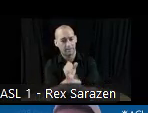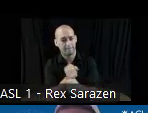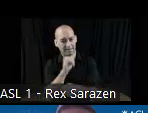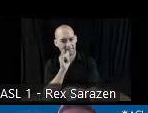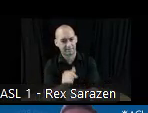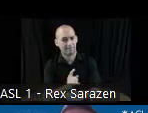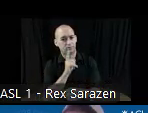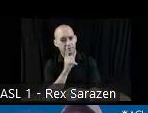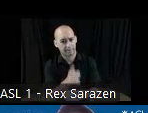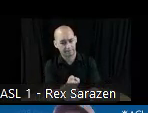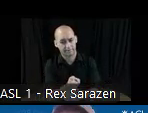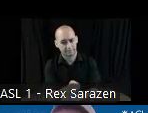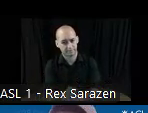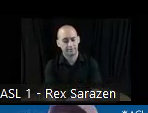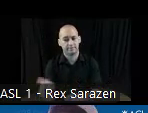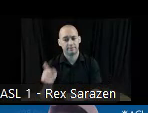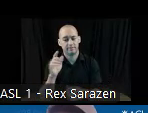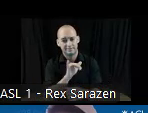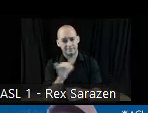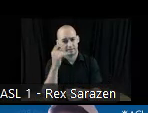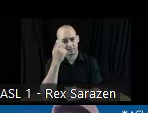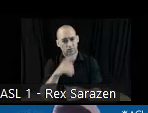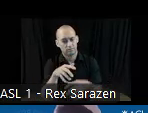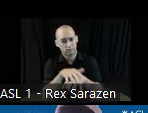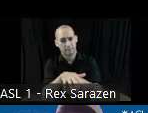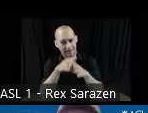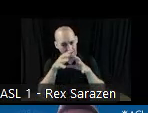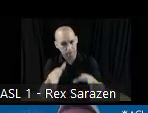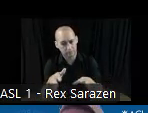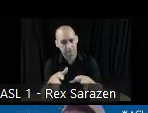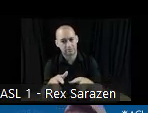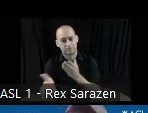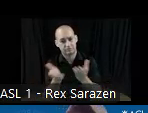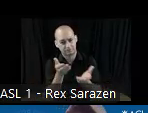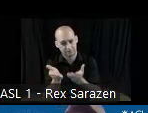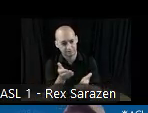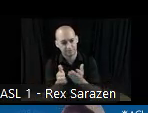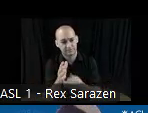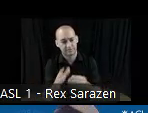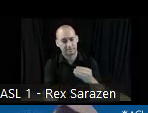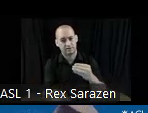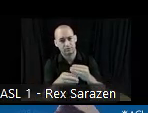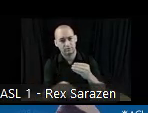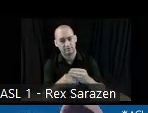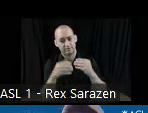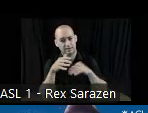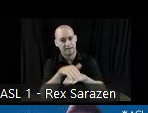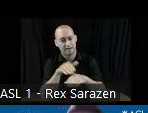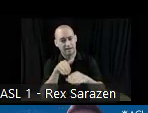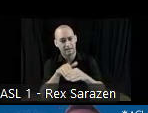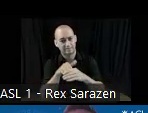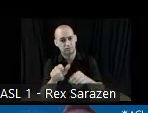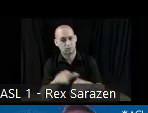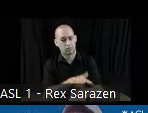reality. And the same for coordinated housing and supportive services, increase access to long-term services and